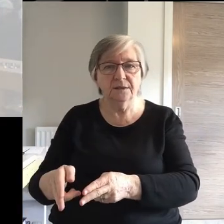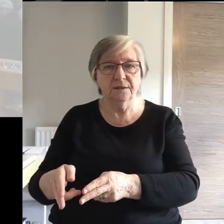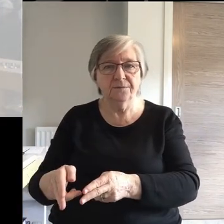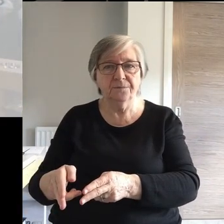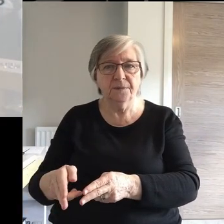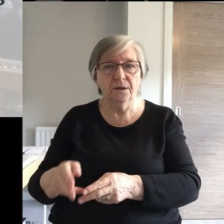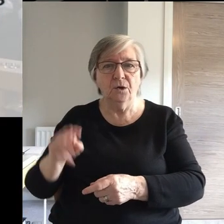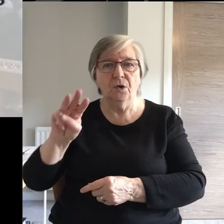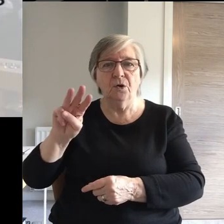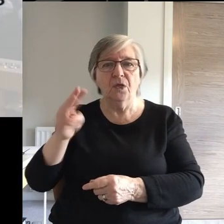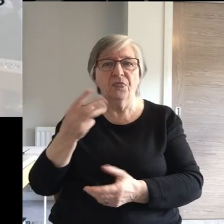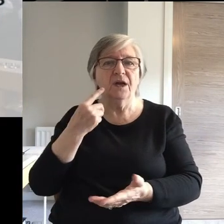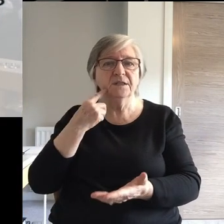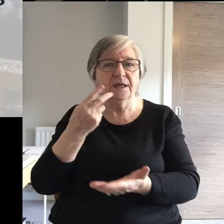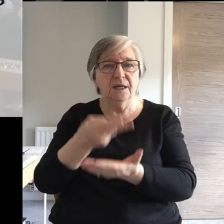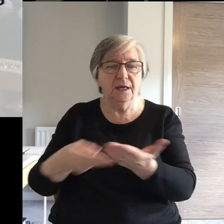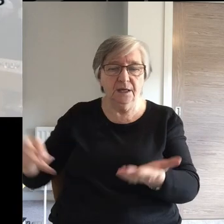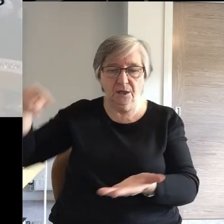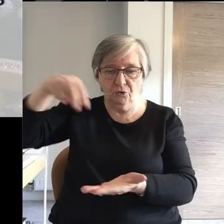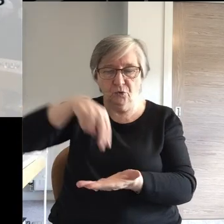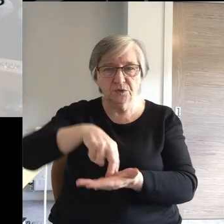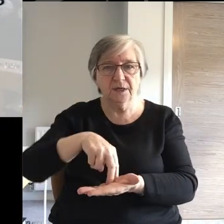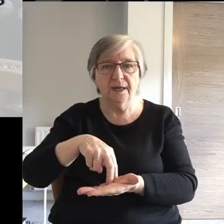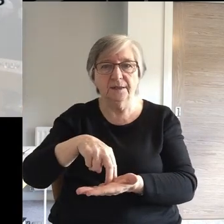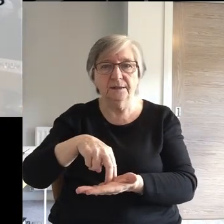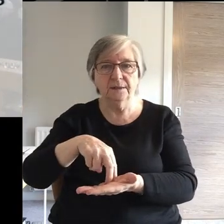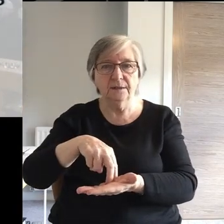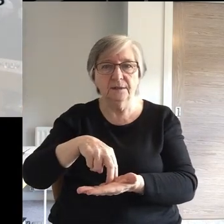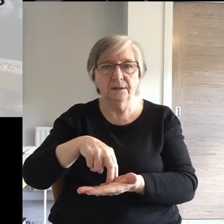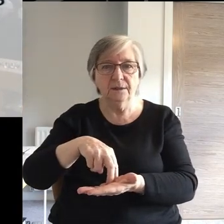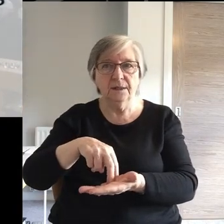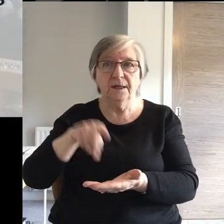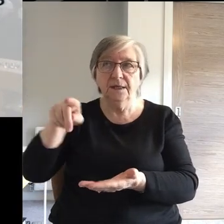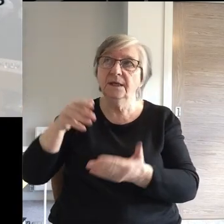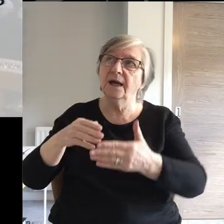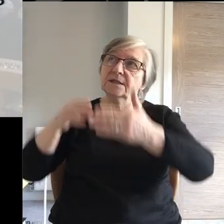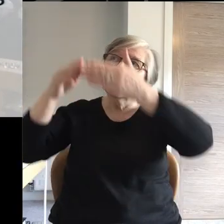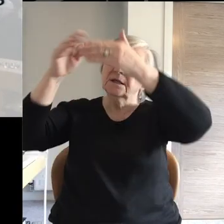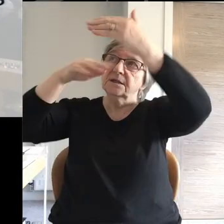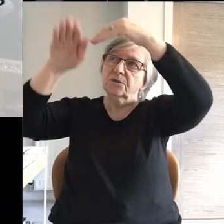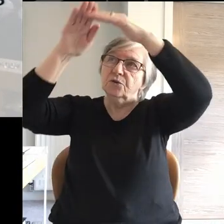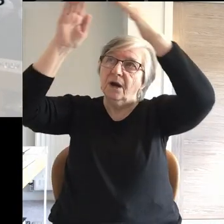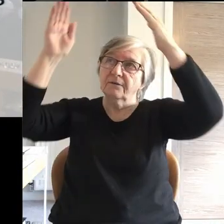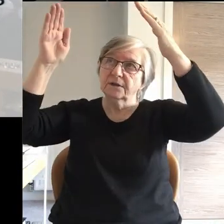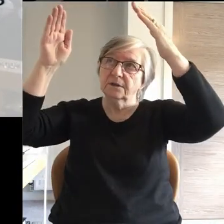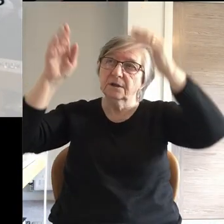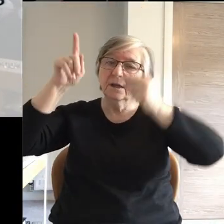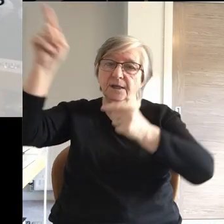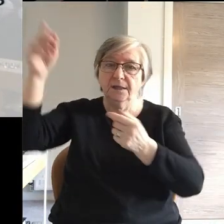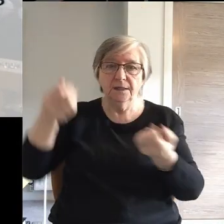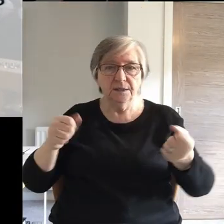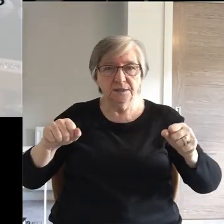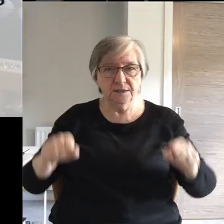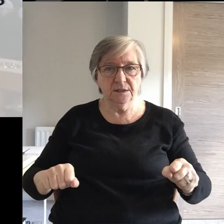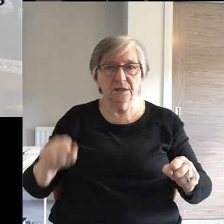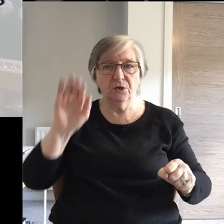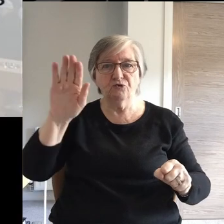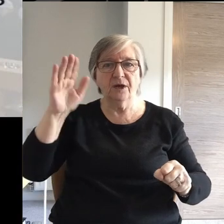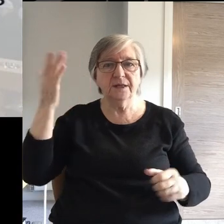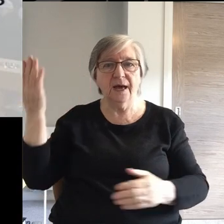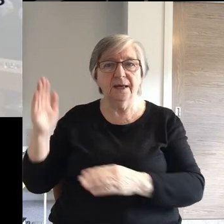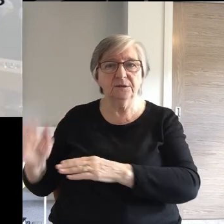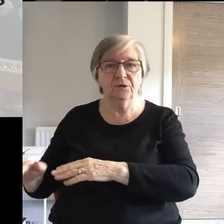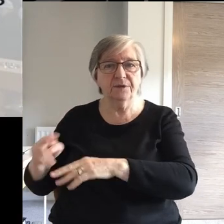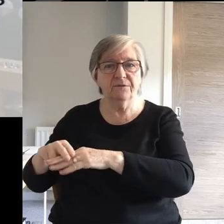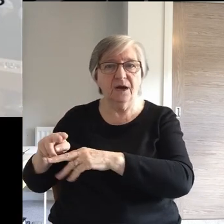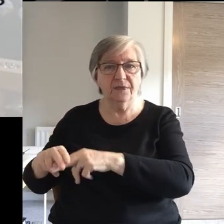descended to the dead. On the third day he rose again. He ascended into heaven. He is seated